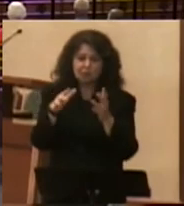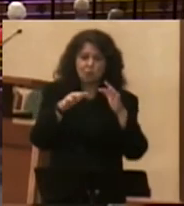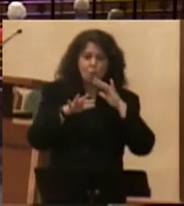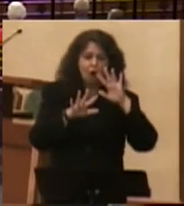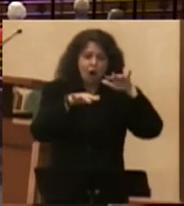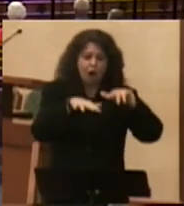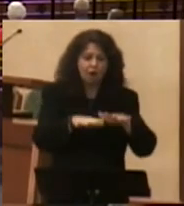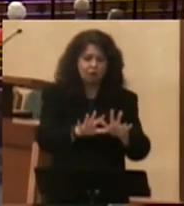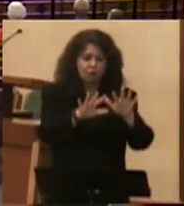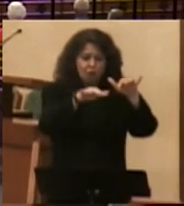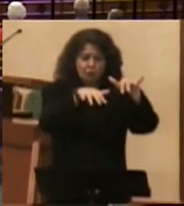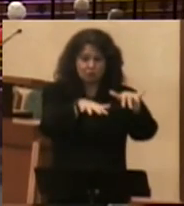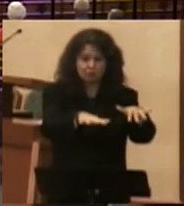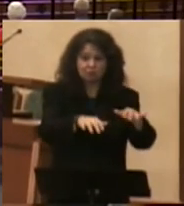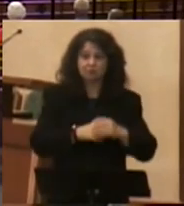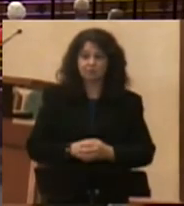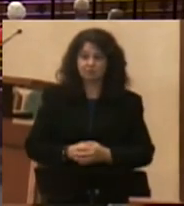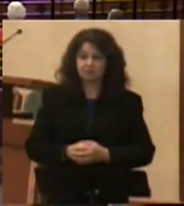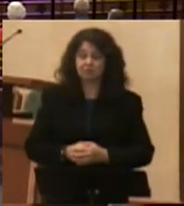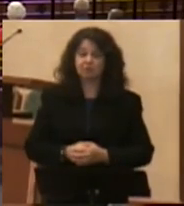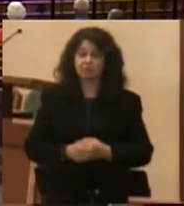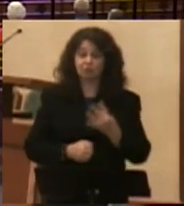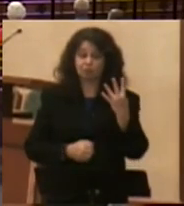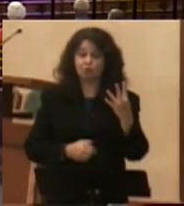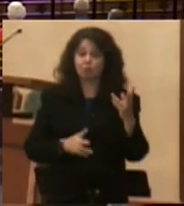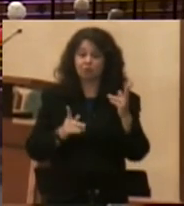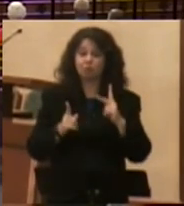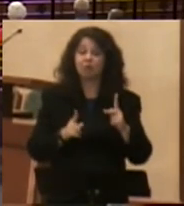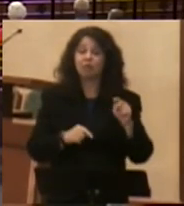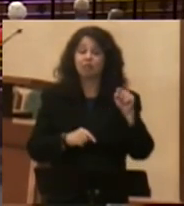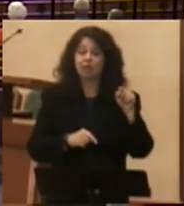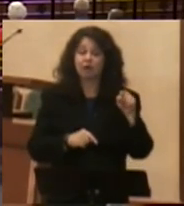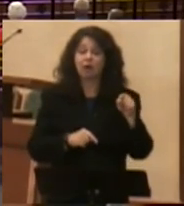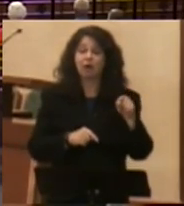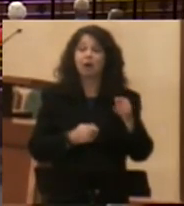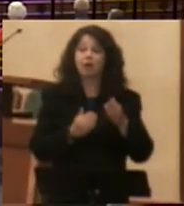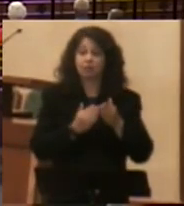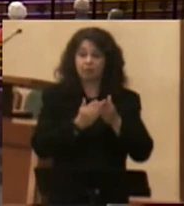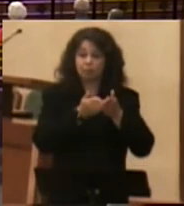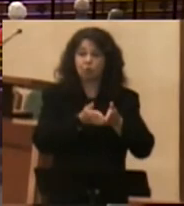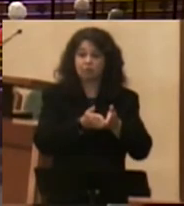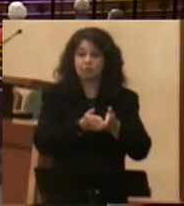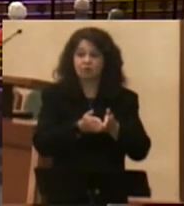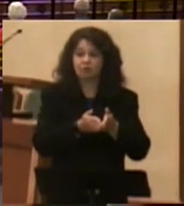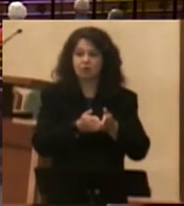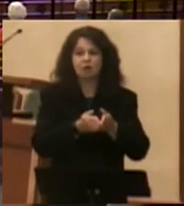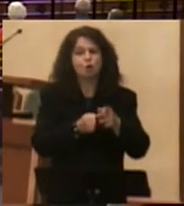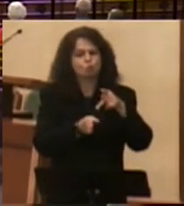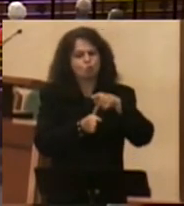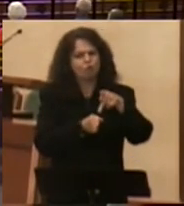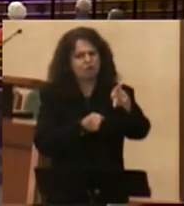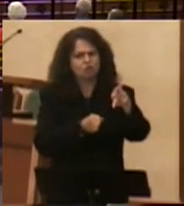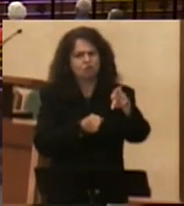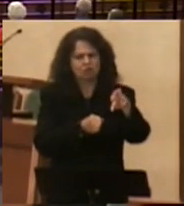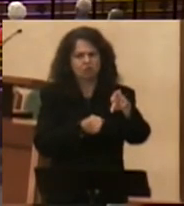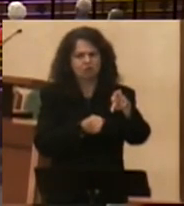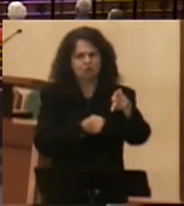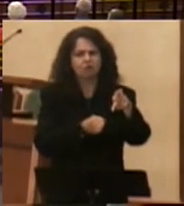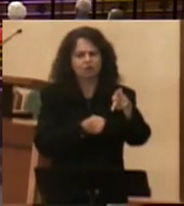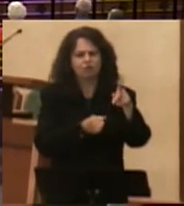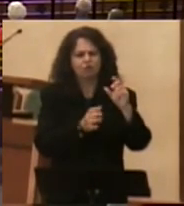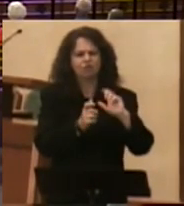least 4 of the people on the boat that we know of are professional sailors, fishermen. You would think